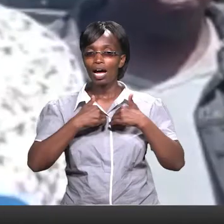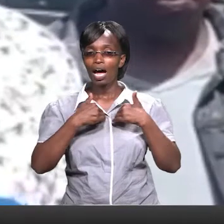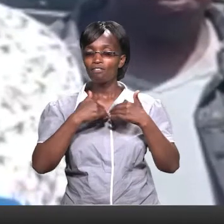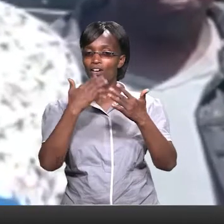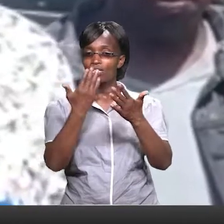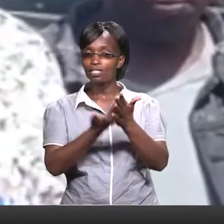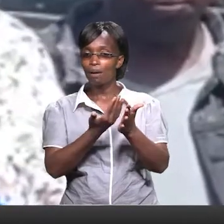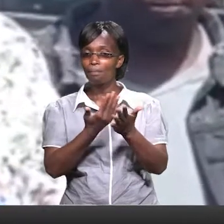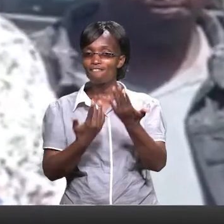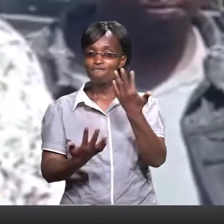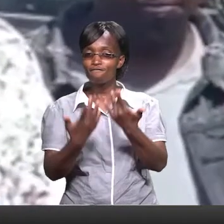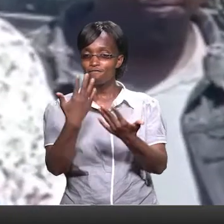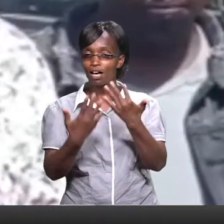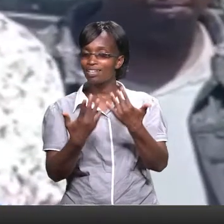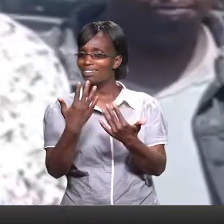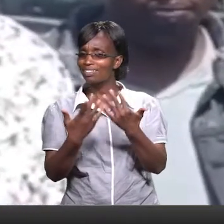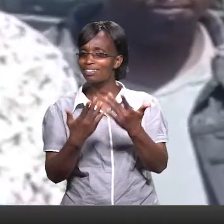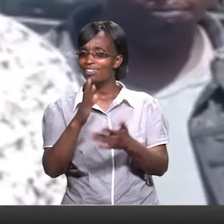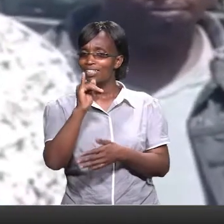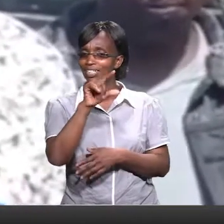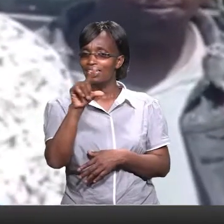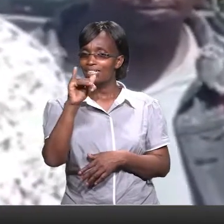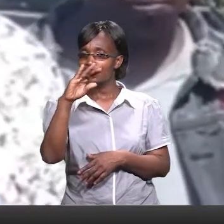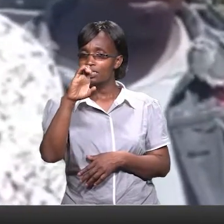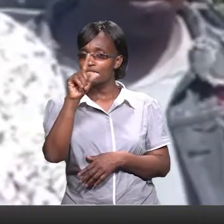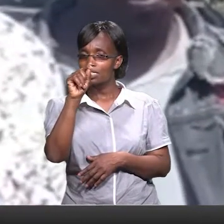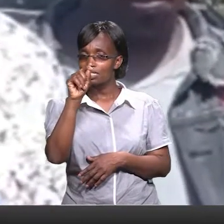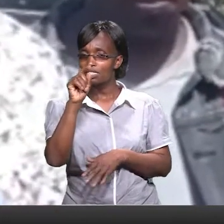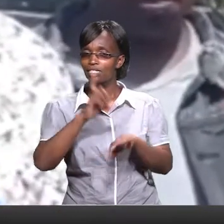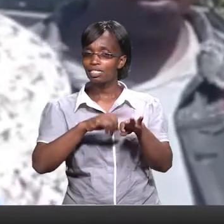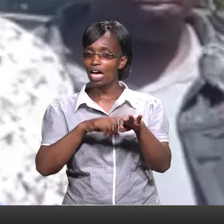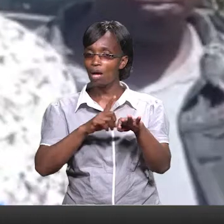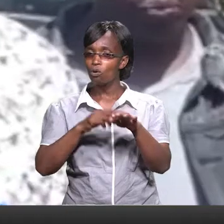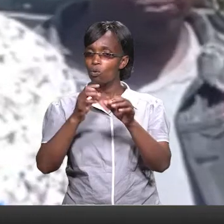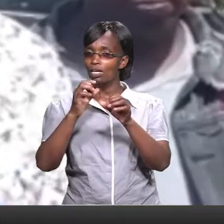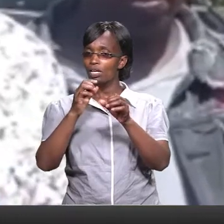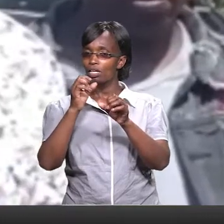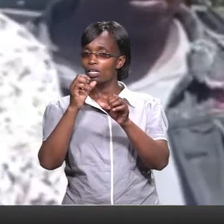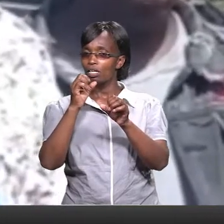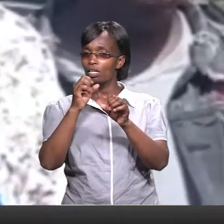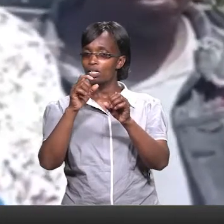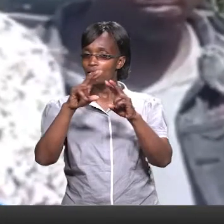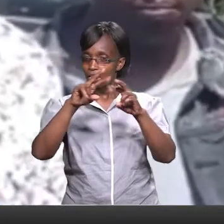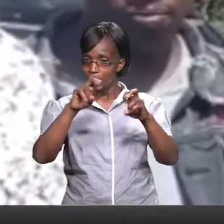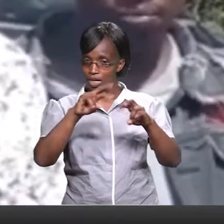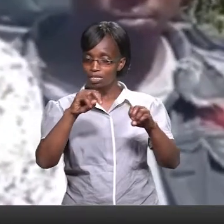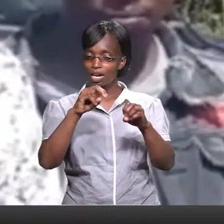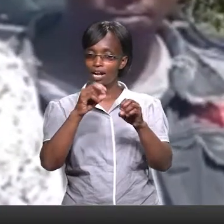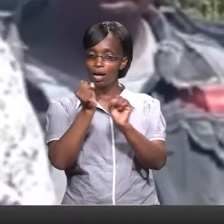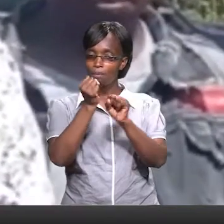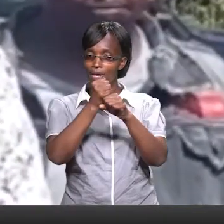we still have some illicit firearms that are contributing this insecurity in some good and once we streamline